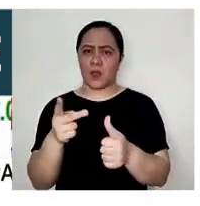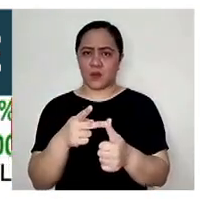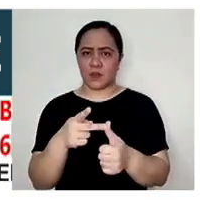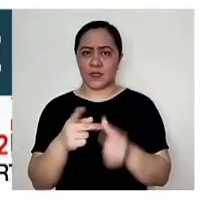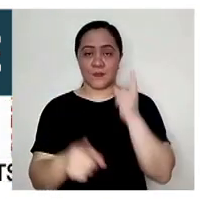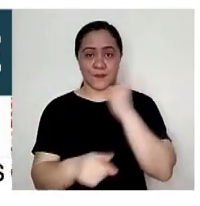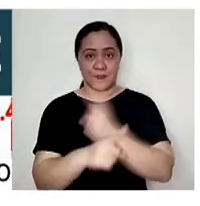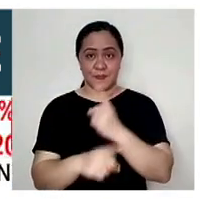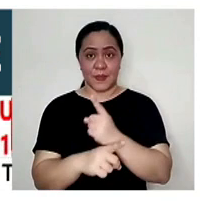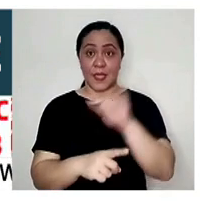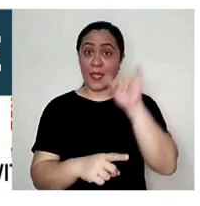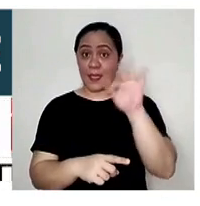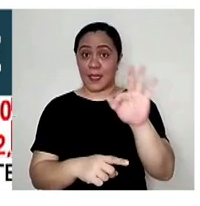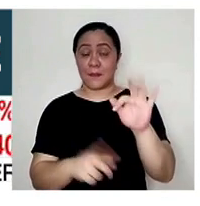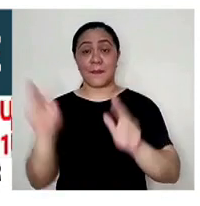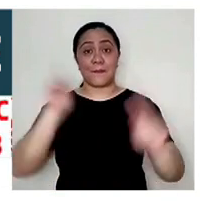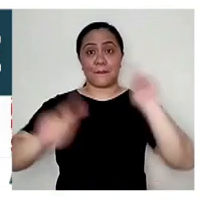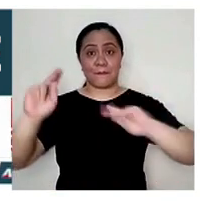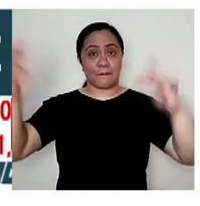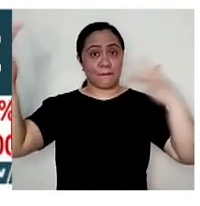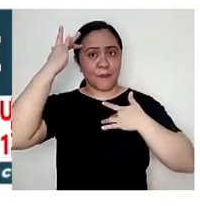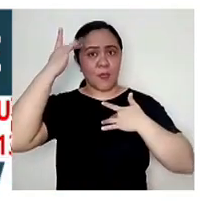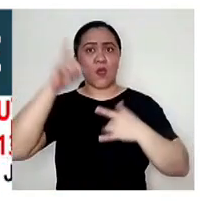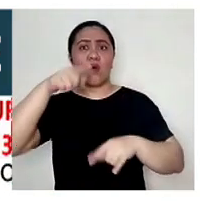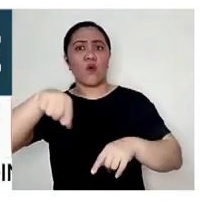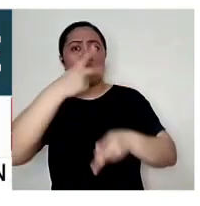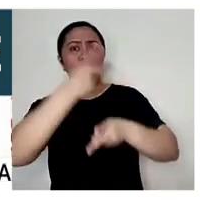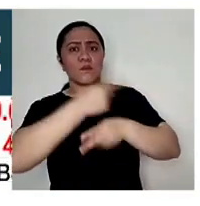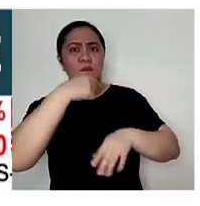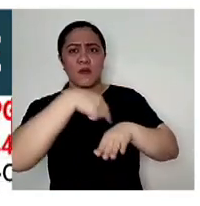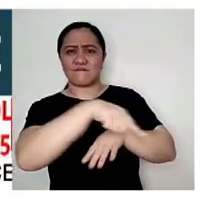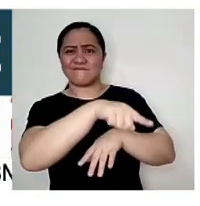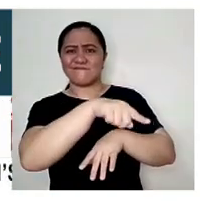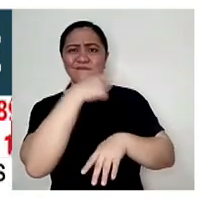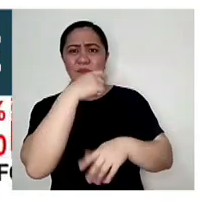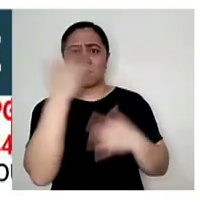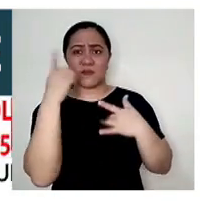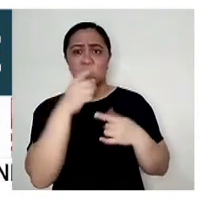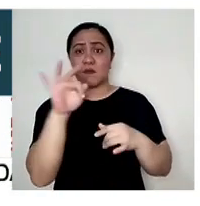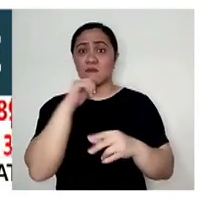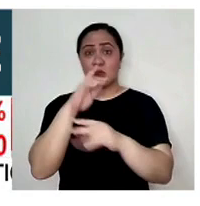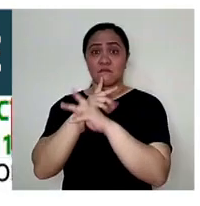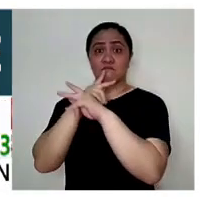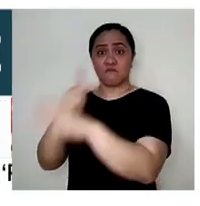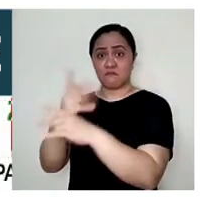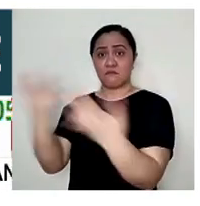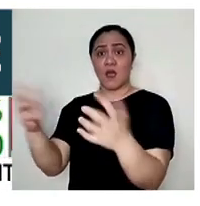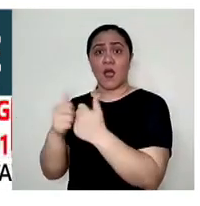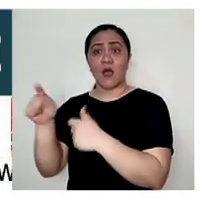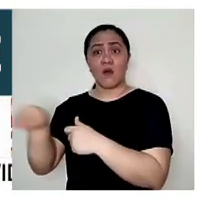if people get sick, who will take care of them? And if you do not give them the protection that they need, the people, the